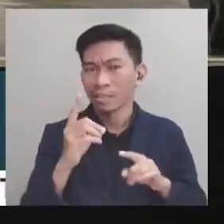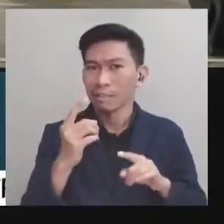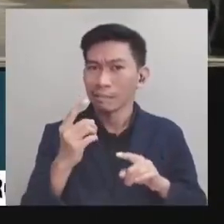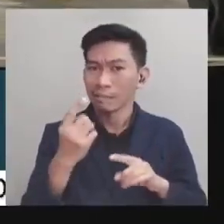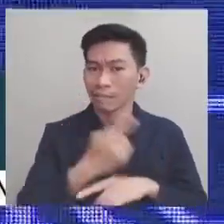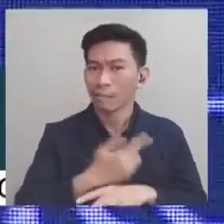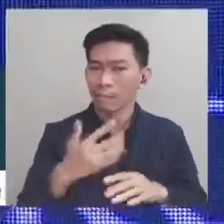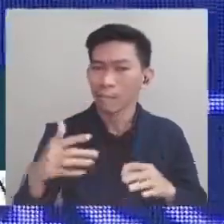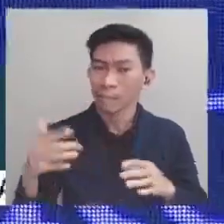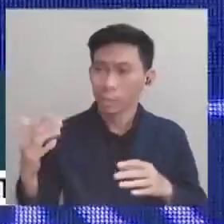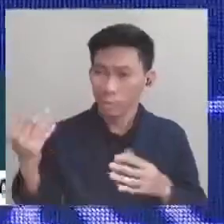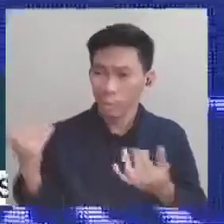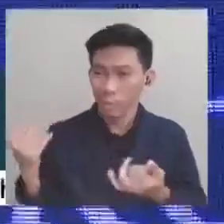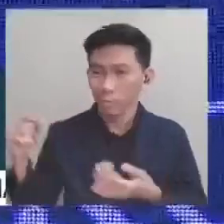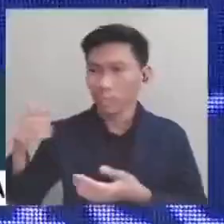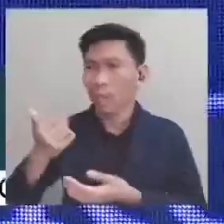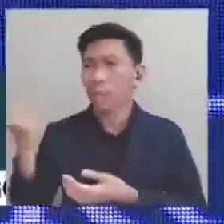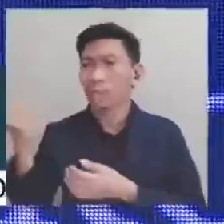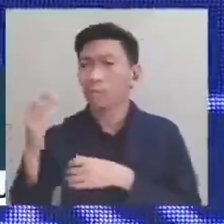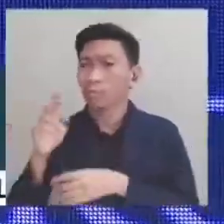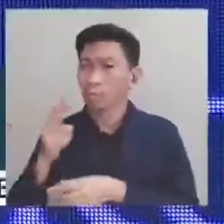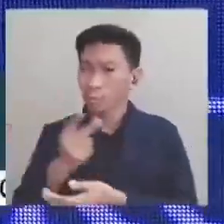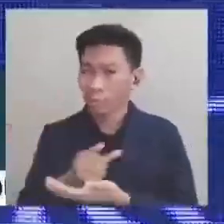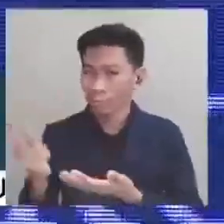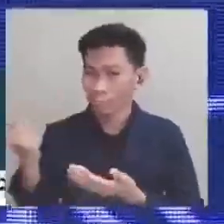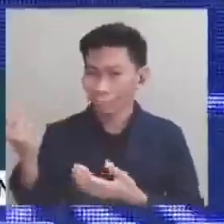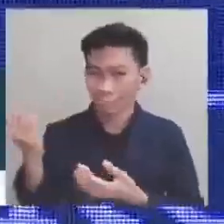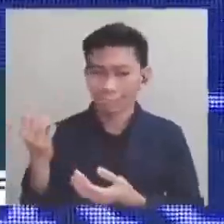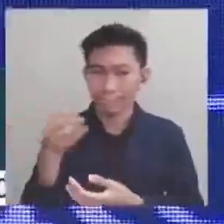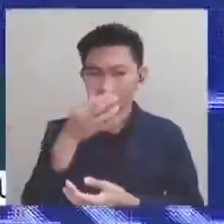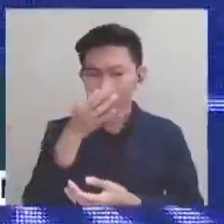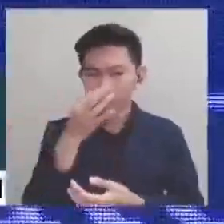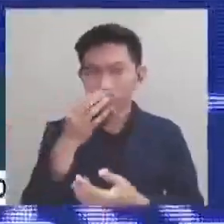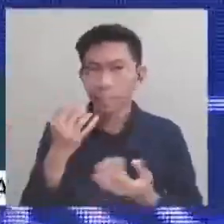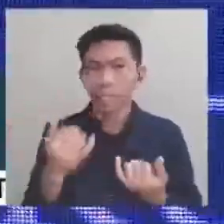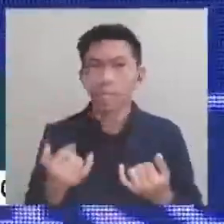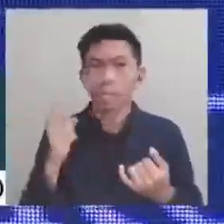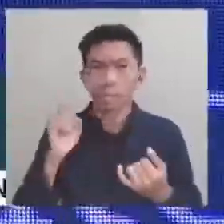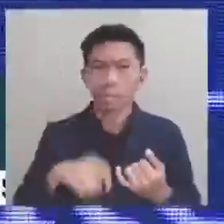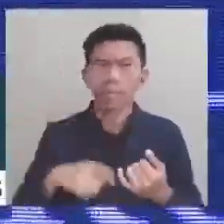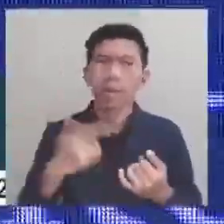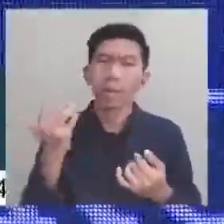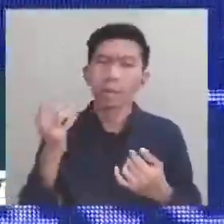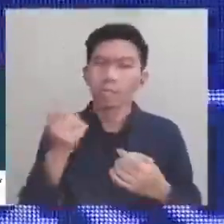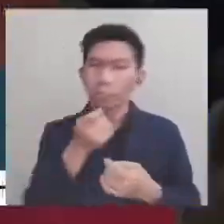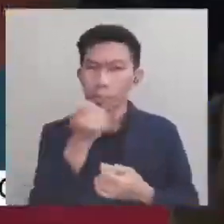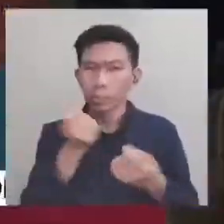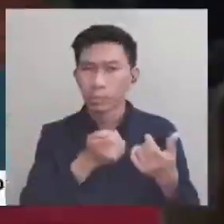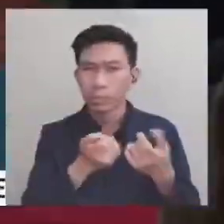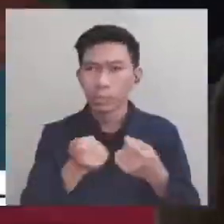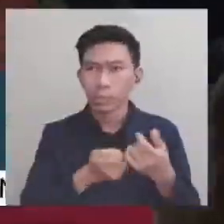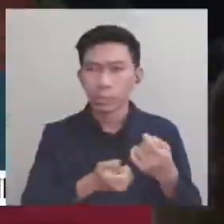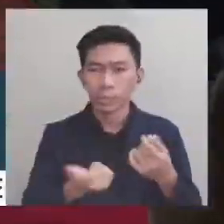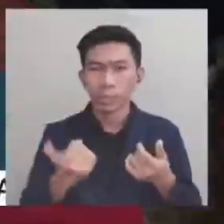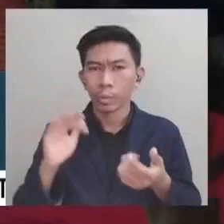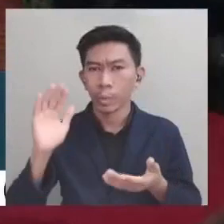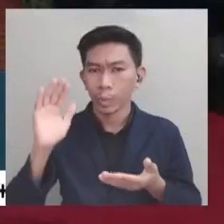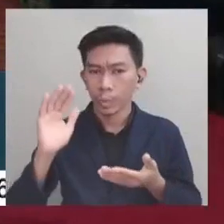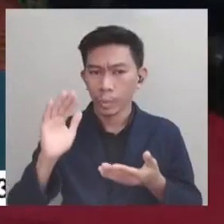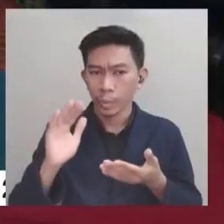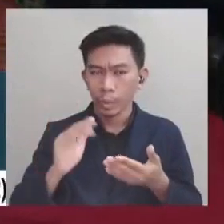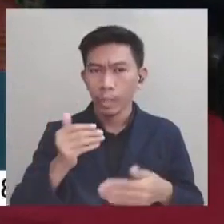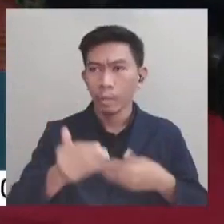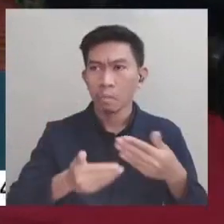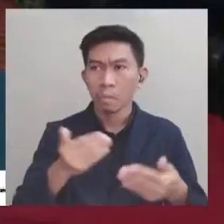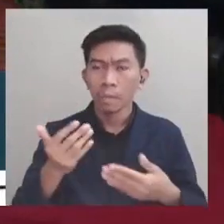of green lanes is part of continuing government efforts to dismantle the obstacles faced by these investors whenever they decide to do